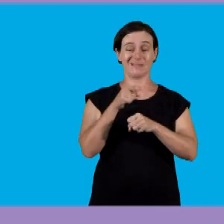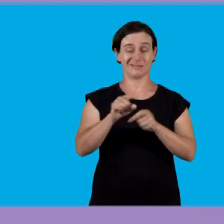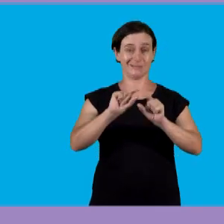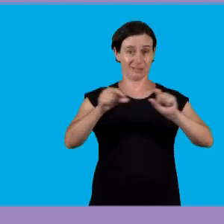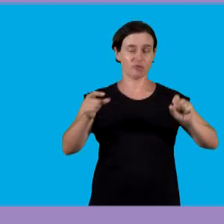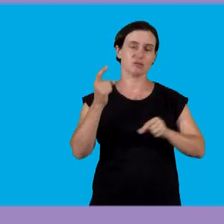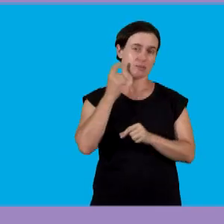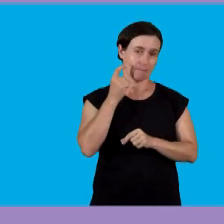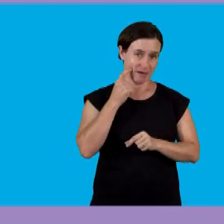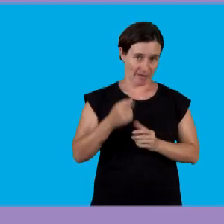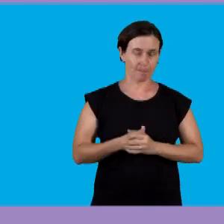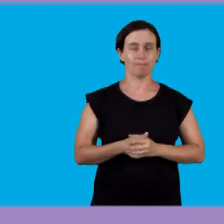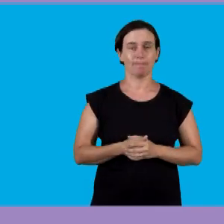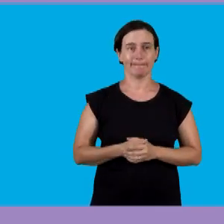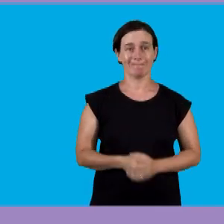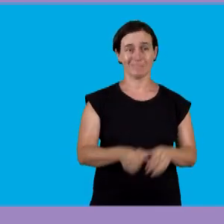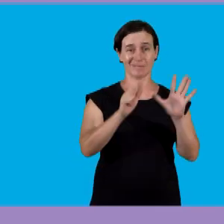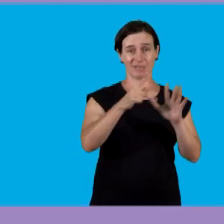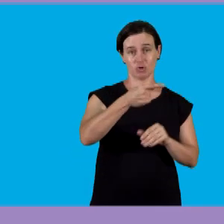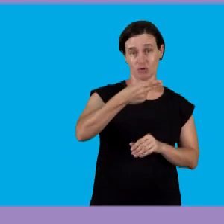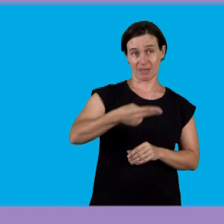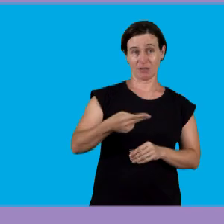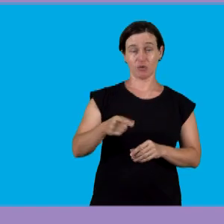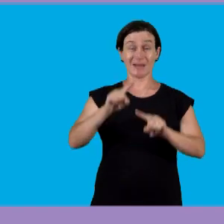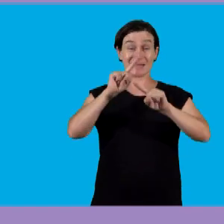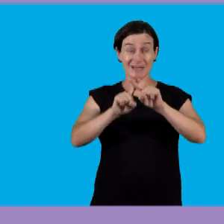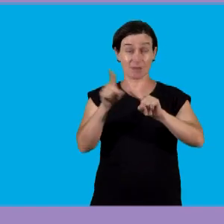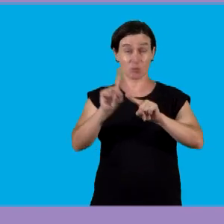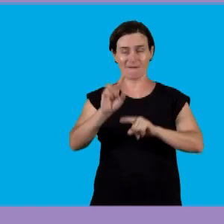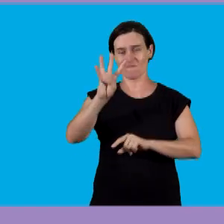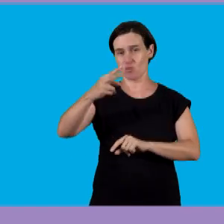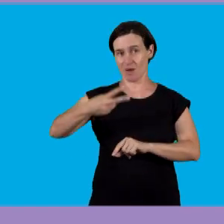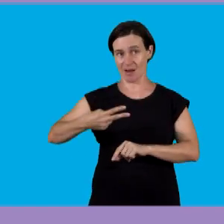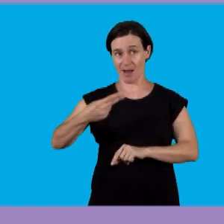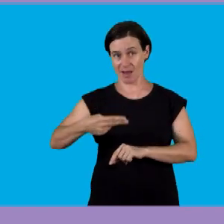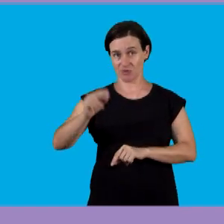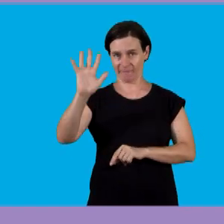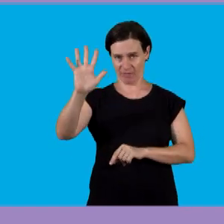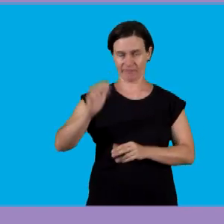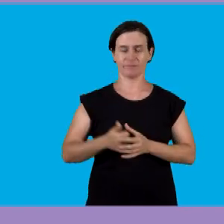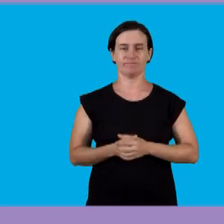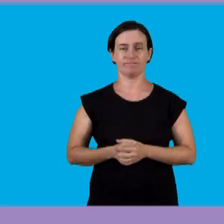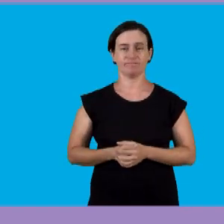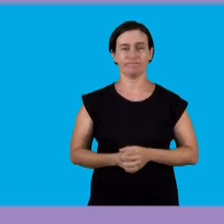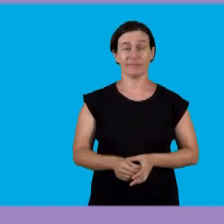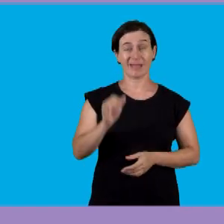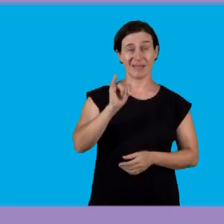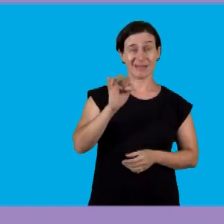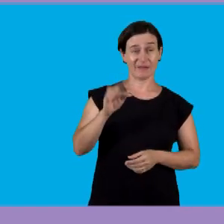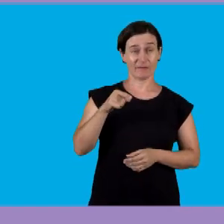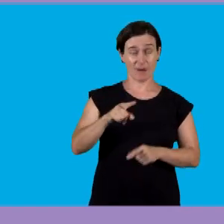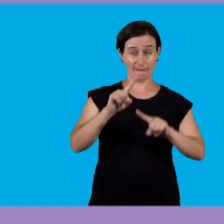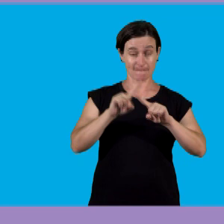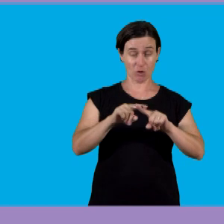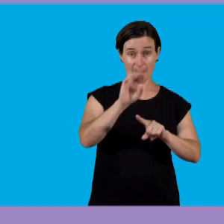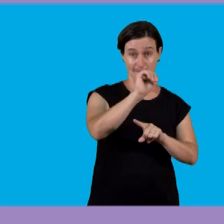following expressions there. We have 8gh multiplied by 4h5. Now remember, when we are